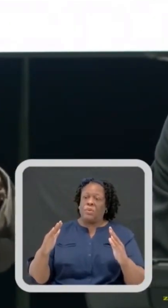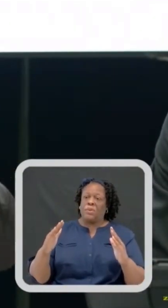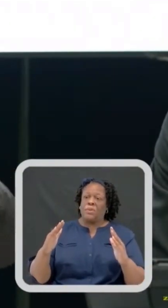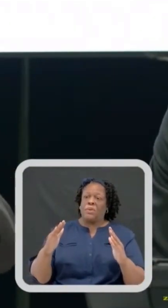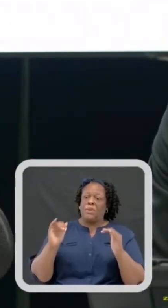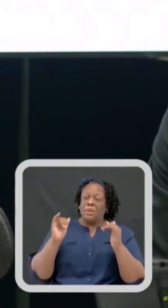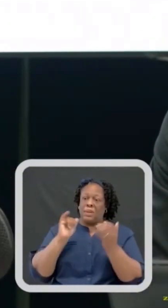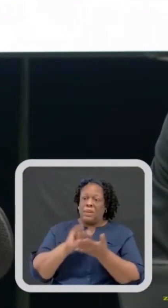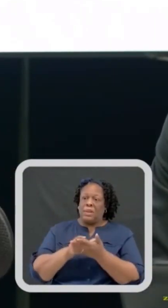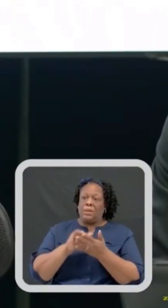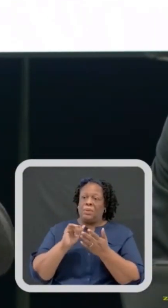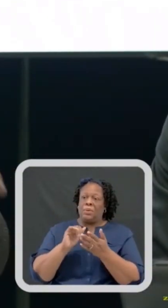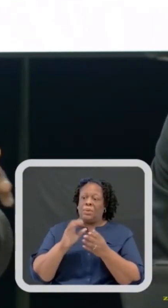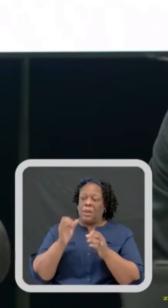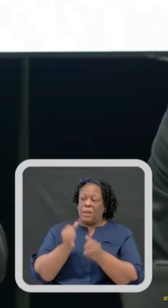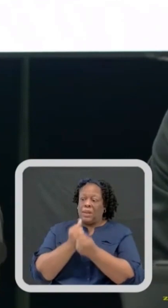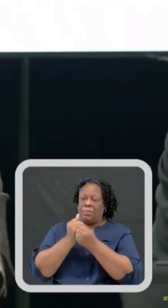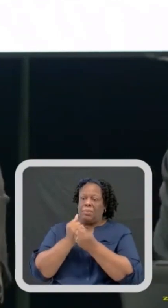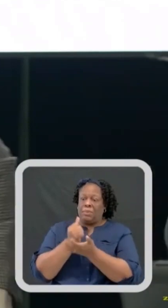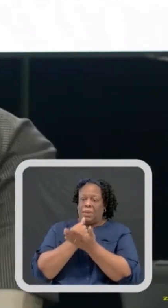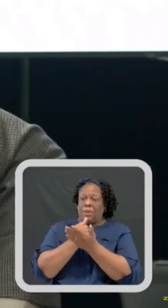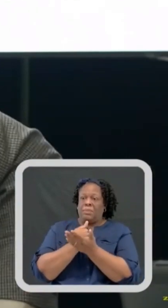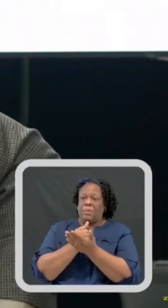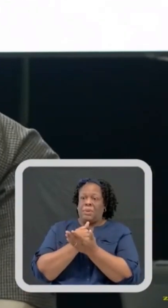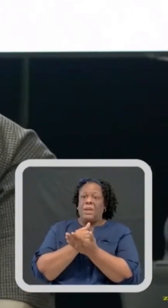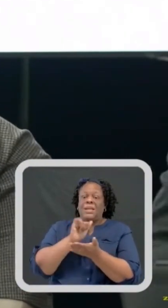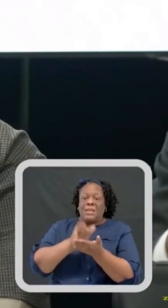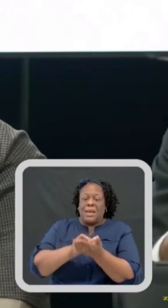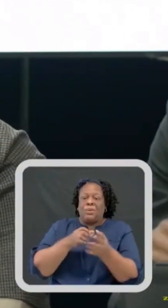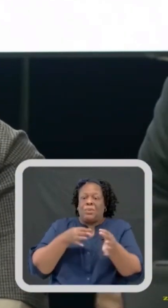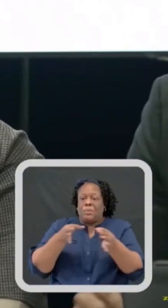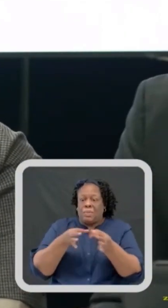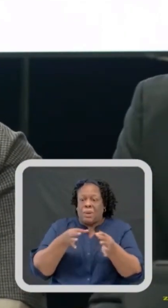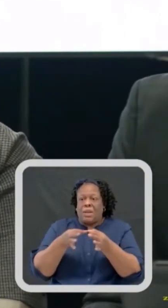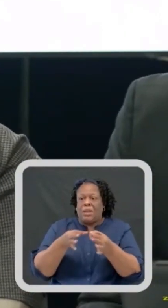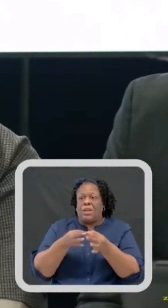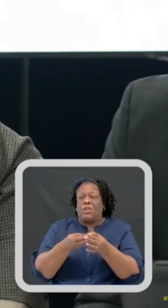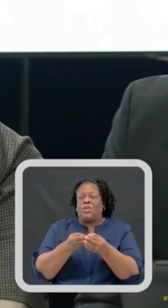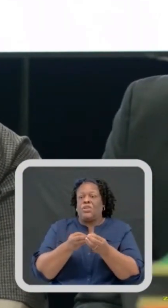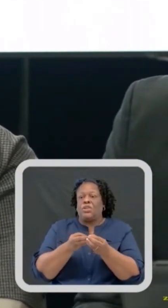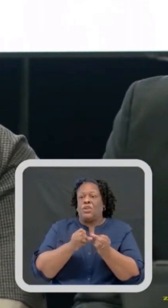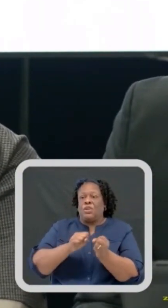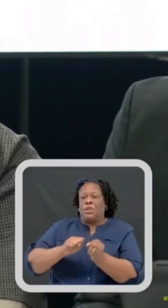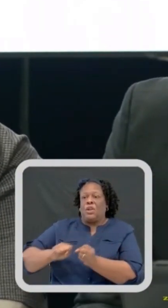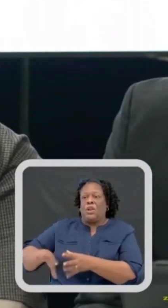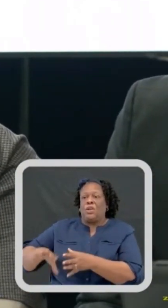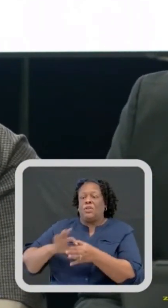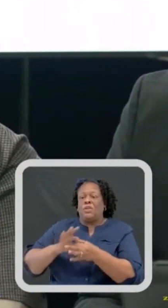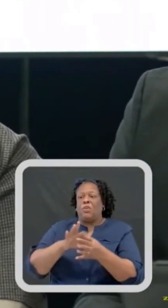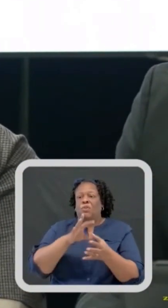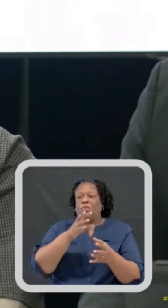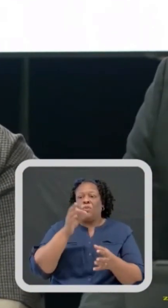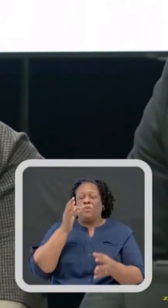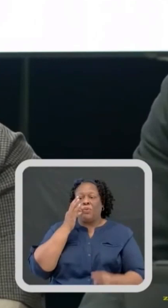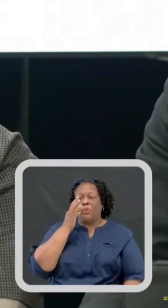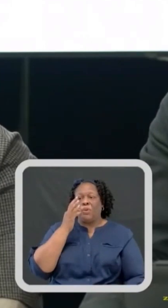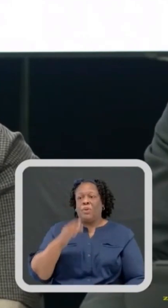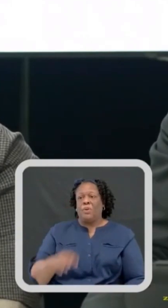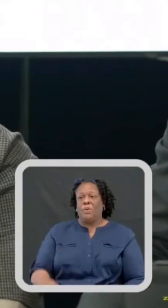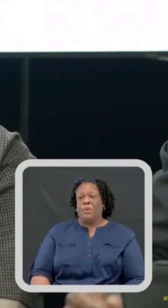additional to managing that 80% loss. And so I believe that the prospects for the 25 by 25 agenda is